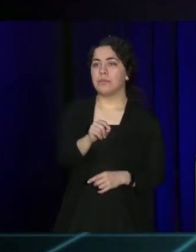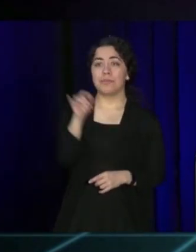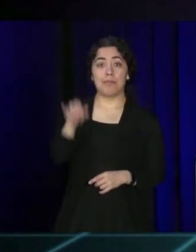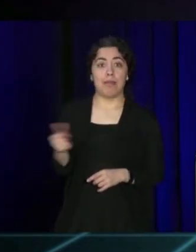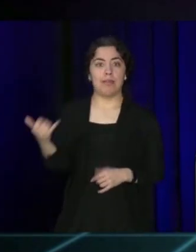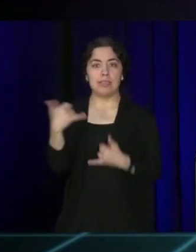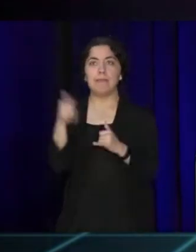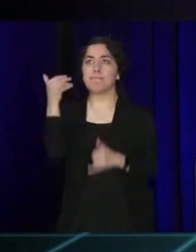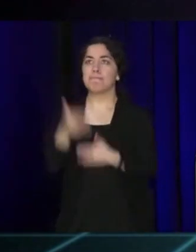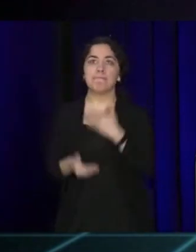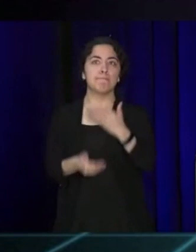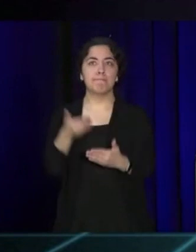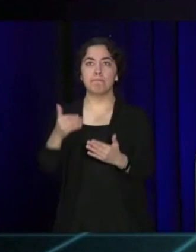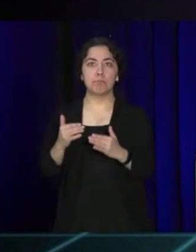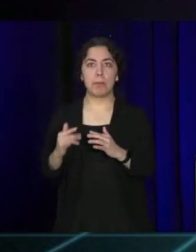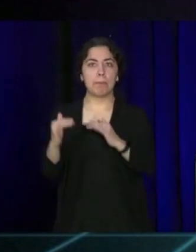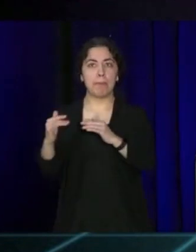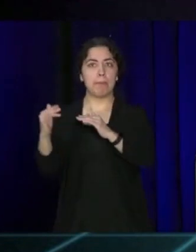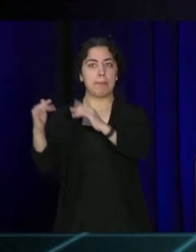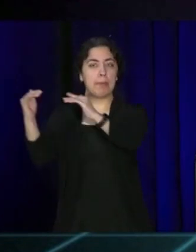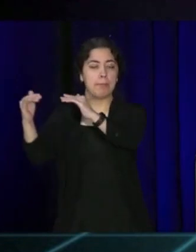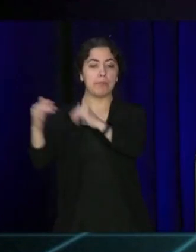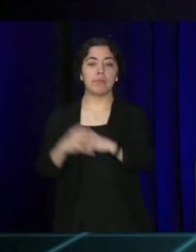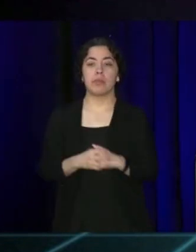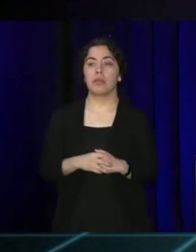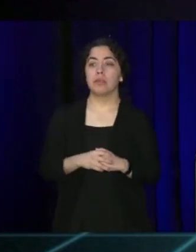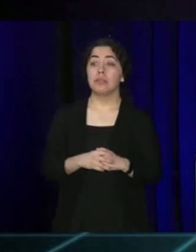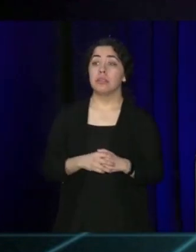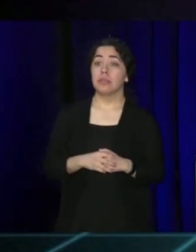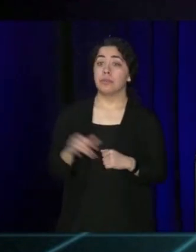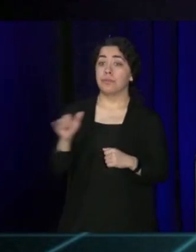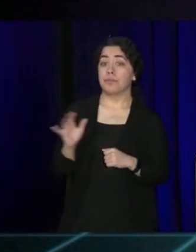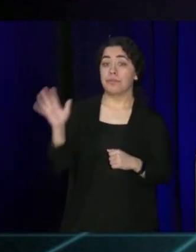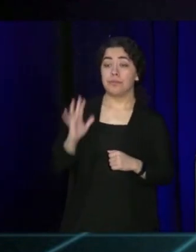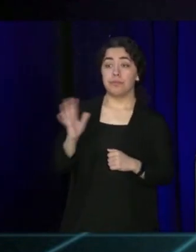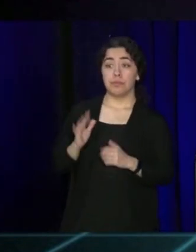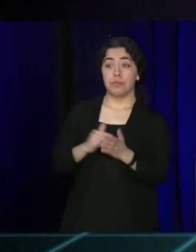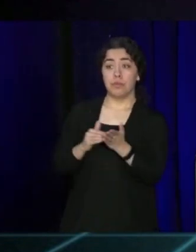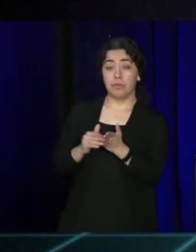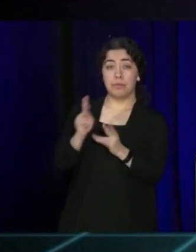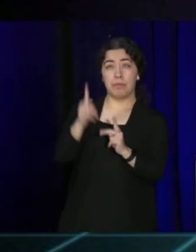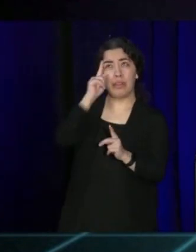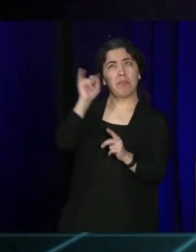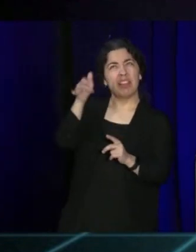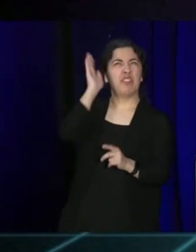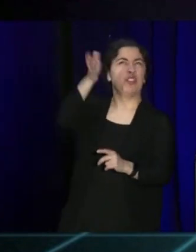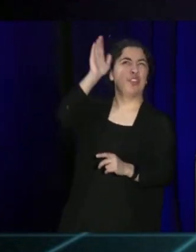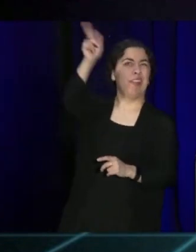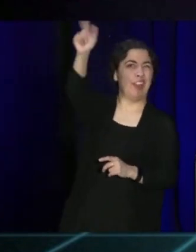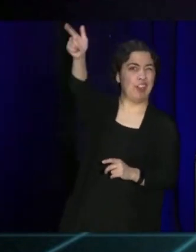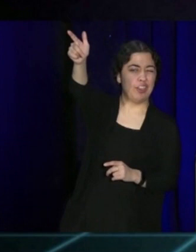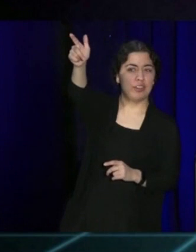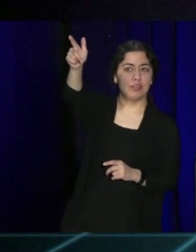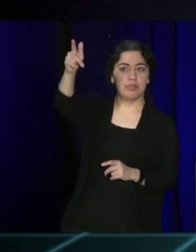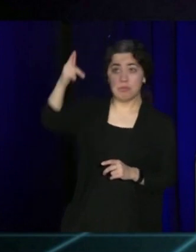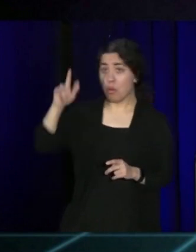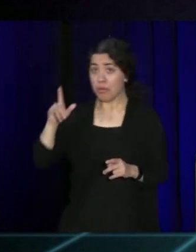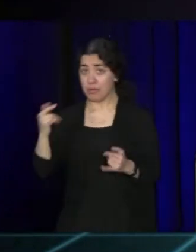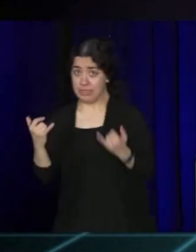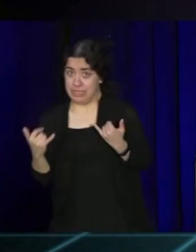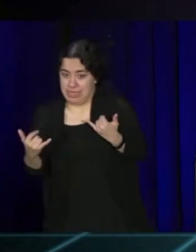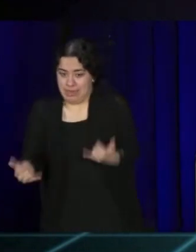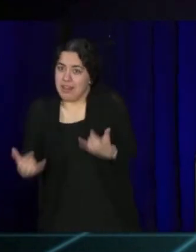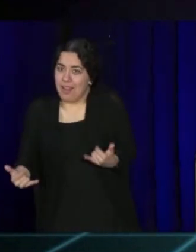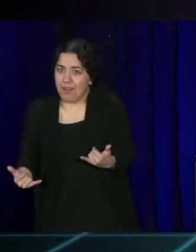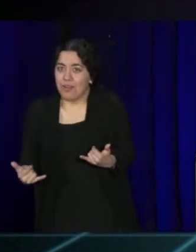moving. Also, a lot of things that for a lot of time were considered future are now turning into present. So the